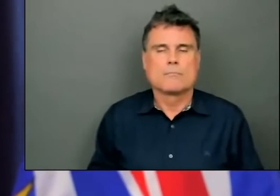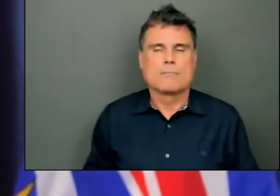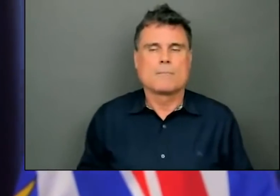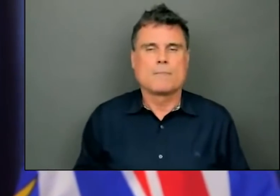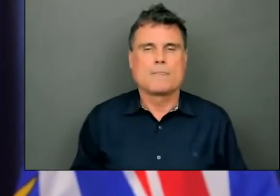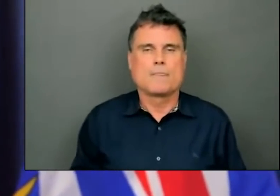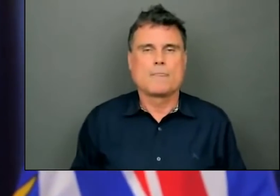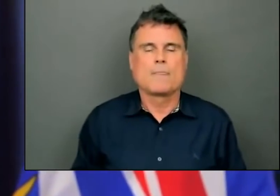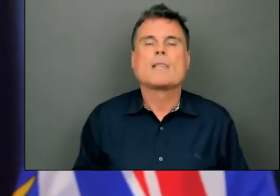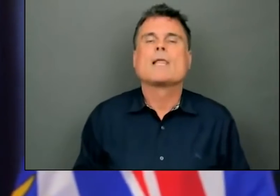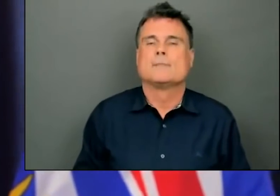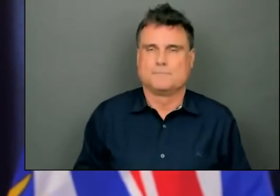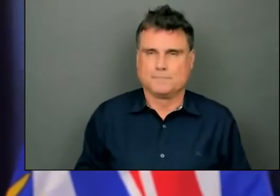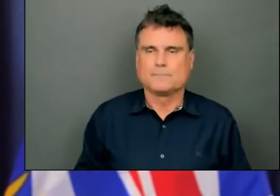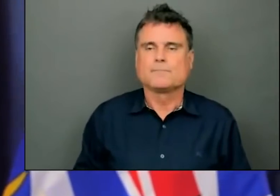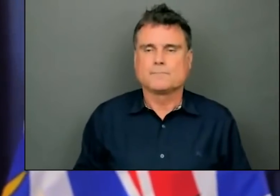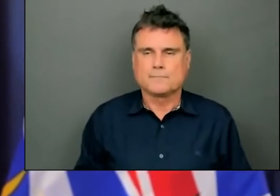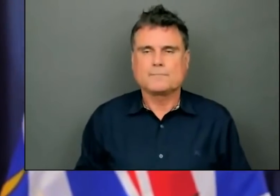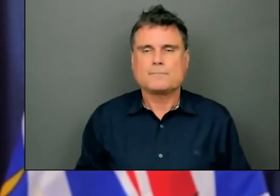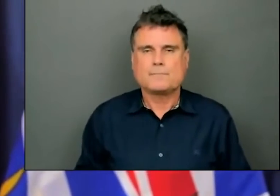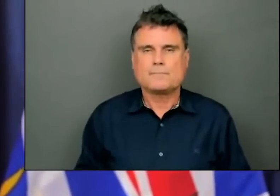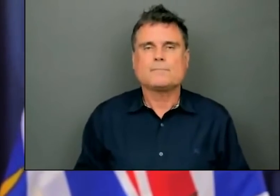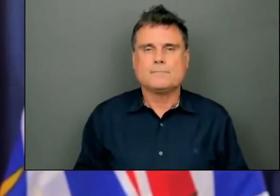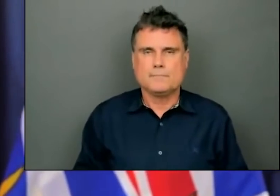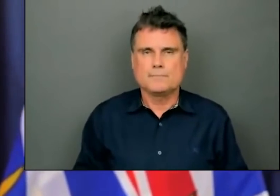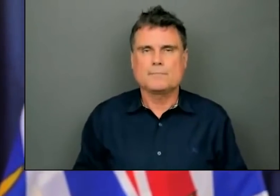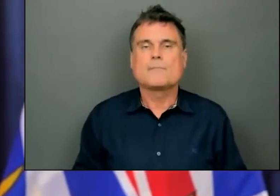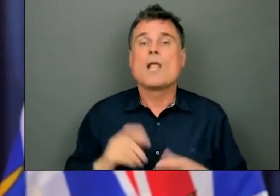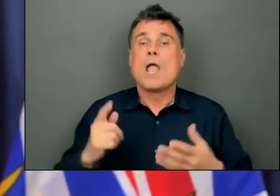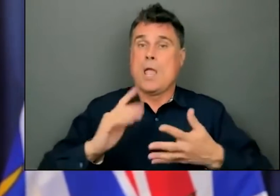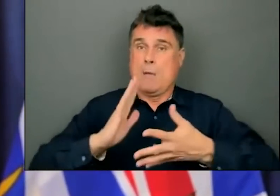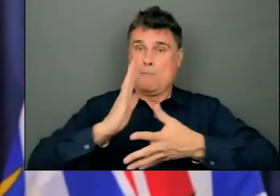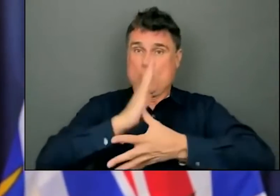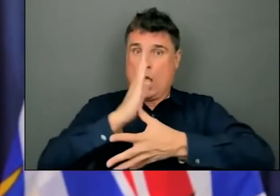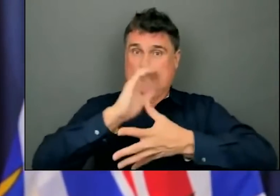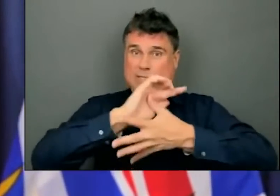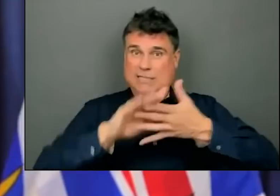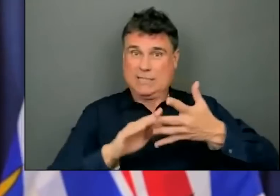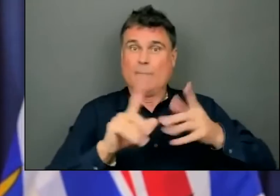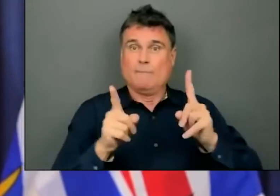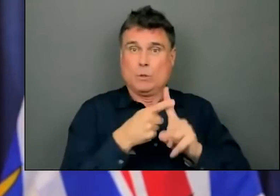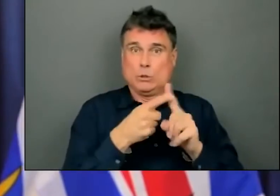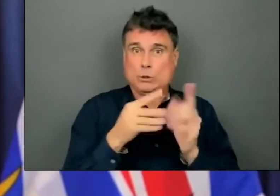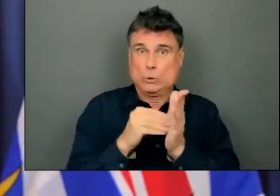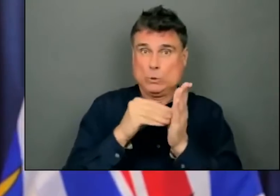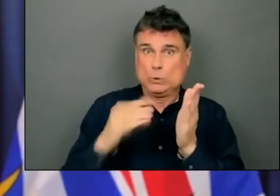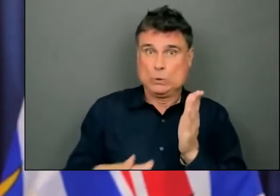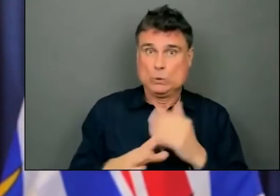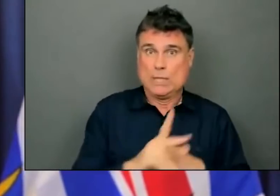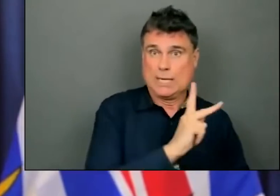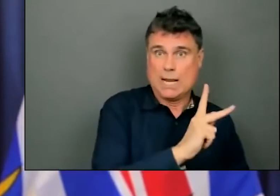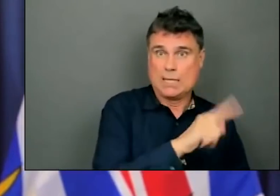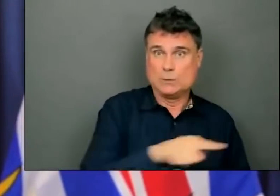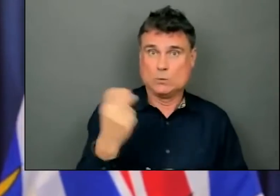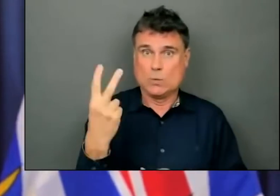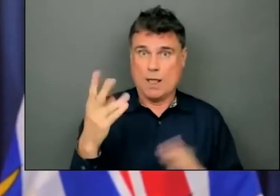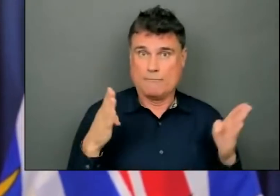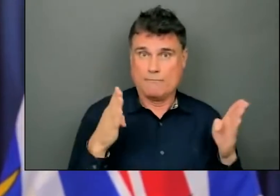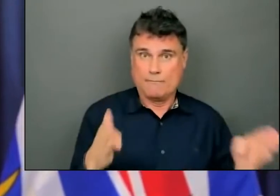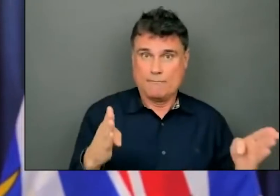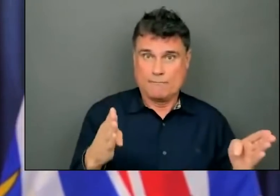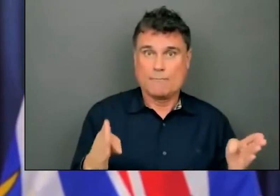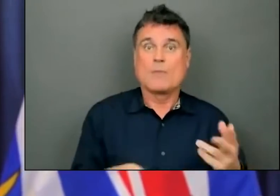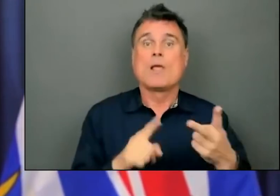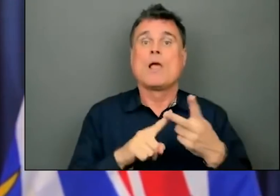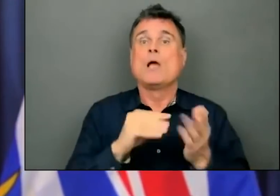So, Richard, we laid out 2 sets of priorities. The first were students in K-12 and post-secondary education, and those have been going out and will be distributed to